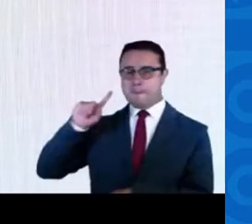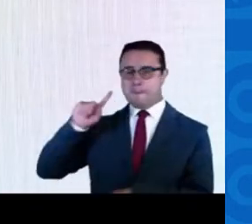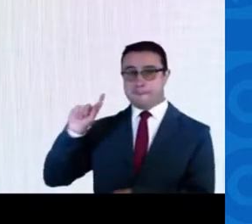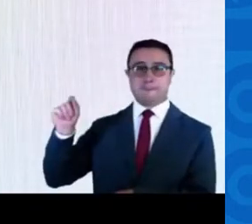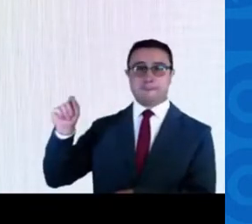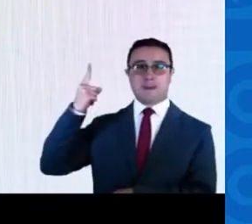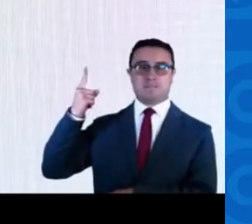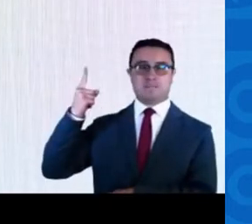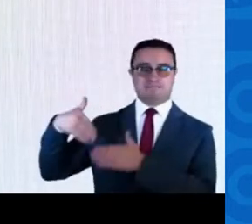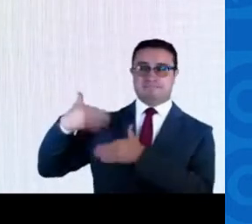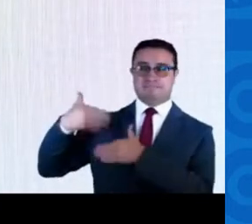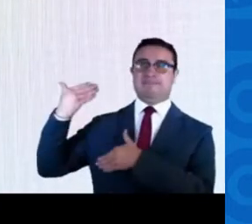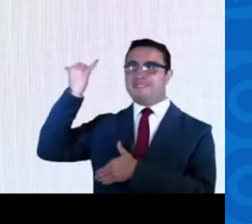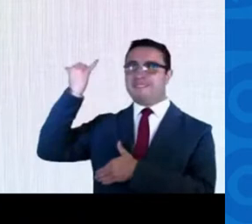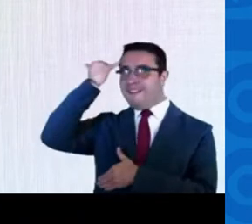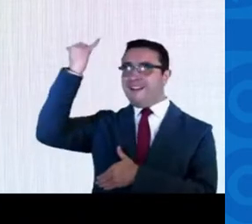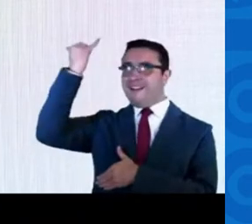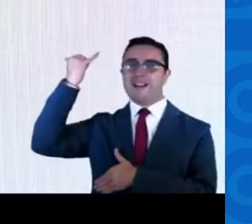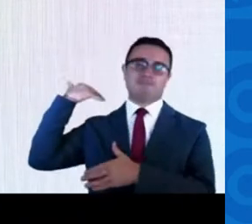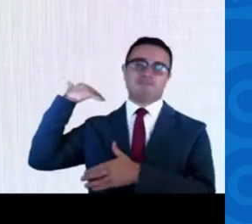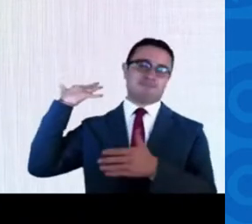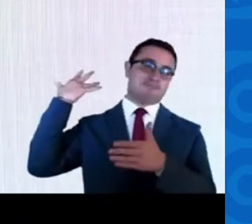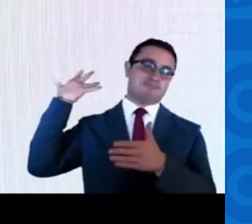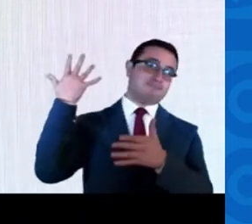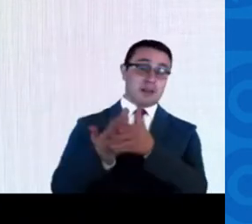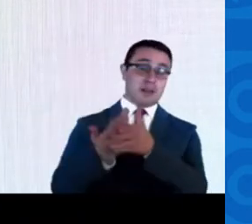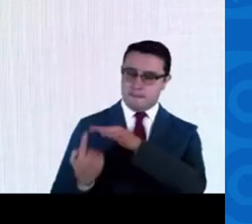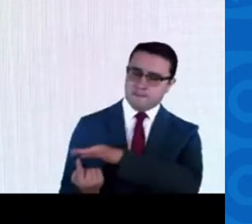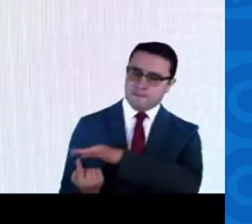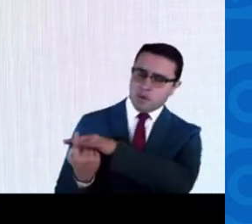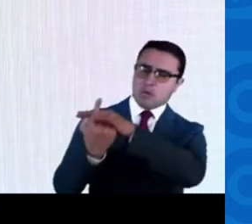Innovation for Nutrition Initiative, a series of